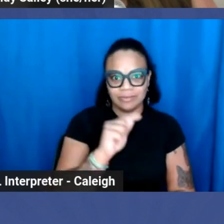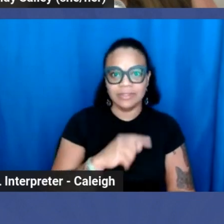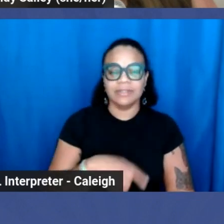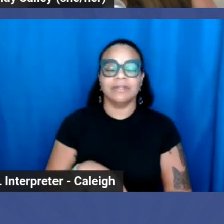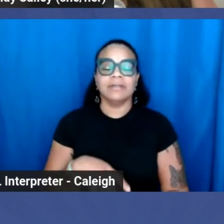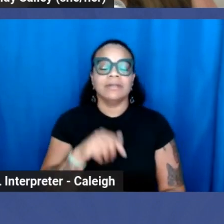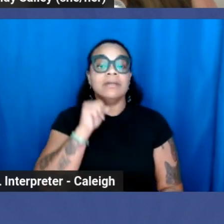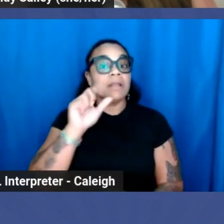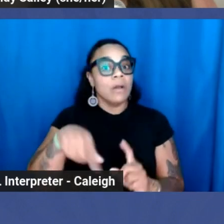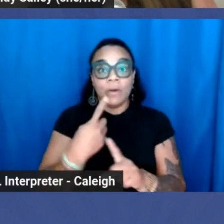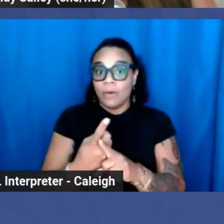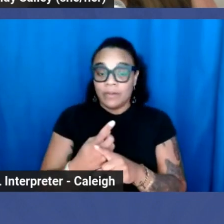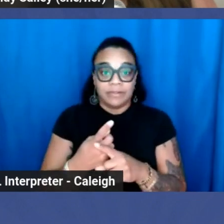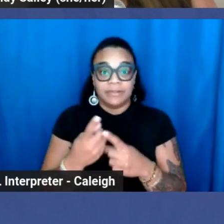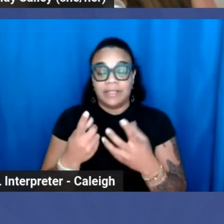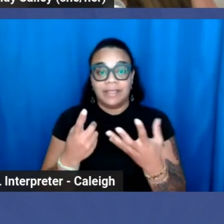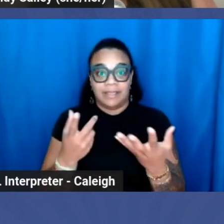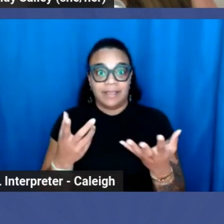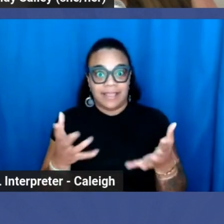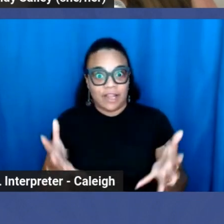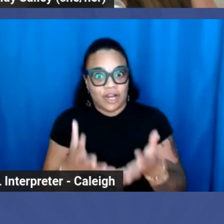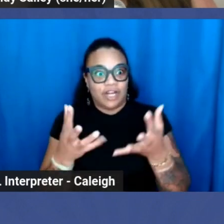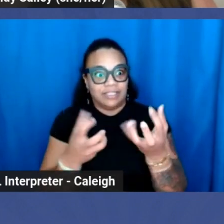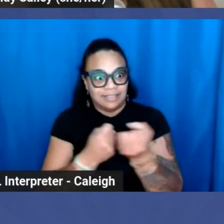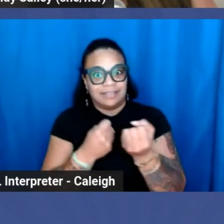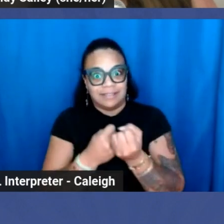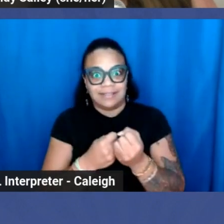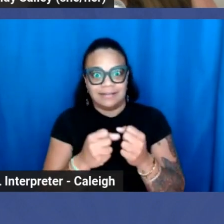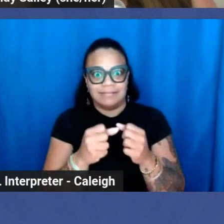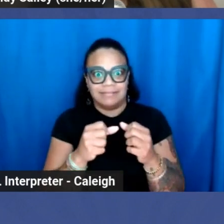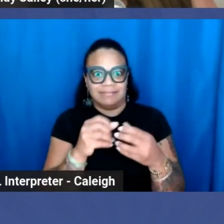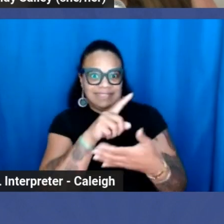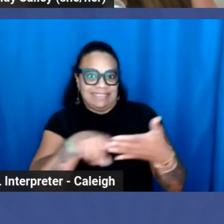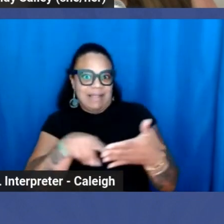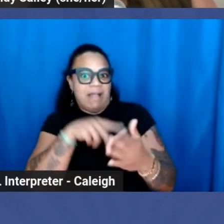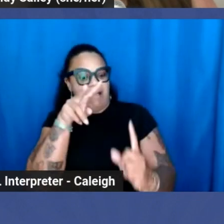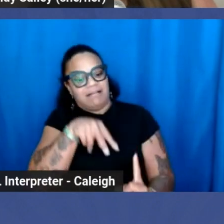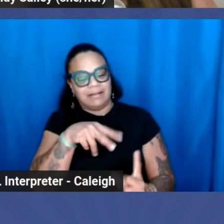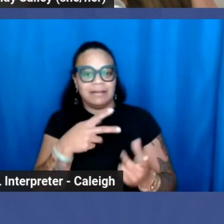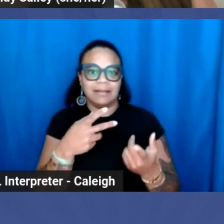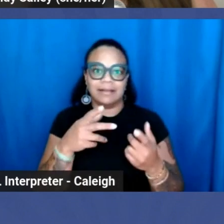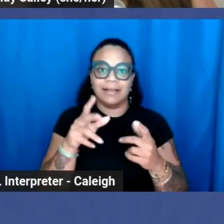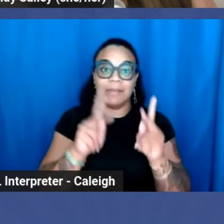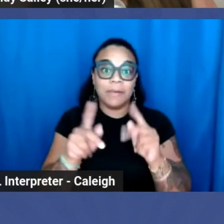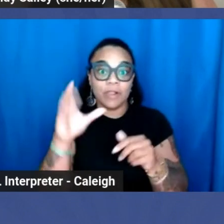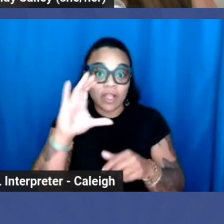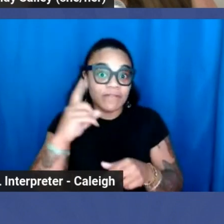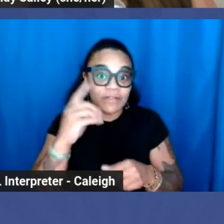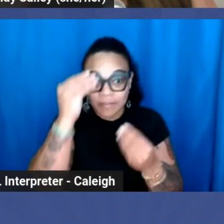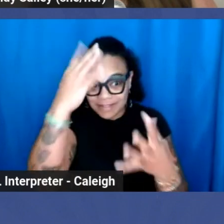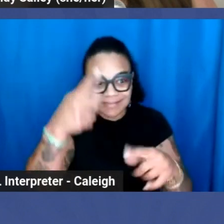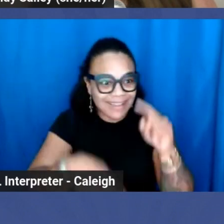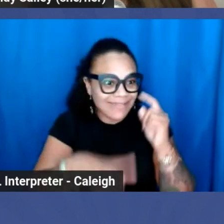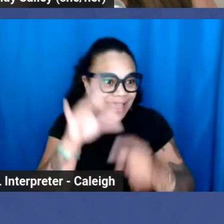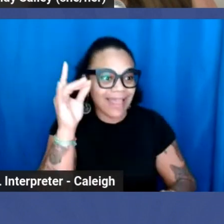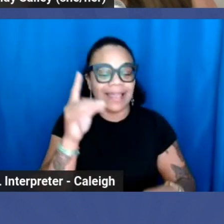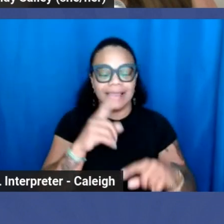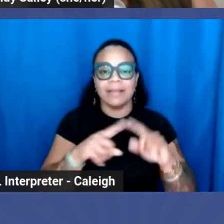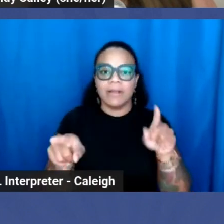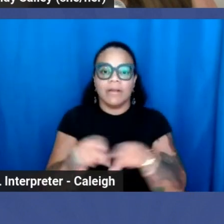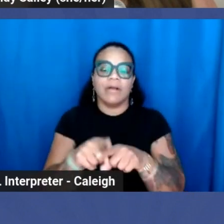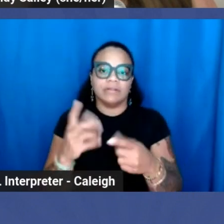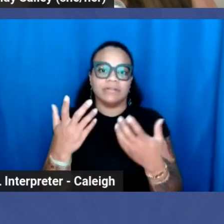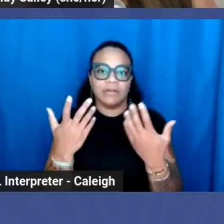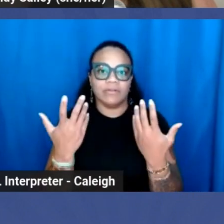not only reinforces stigma when people are trying to get information, they cannot find it. It takes a lot of the time of reproductive health